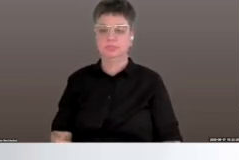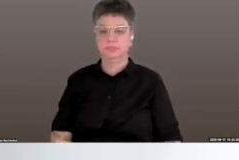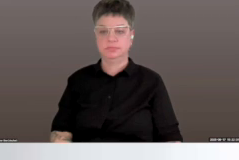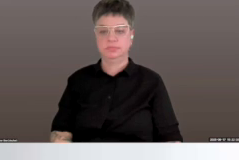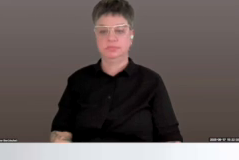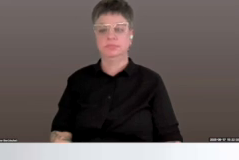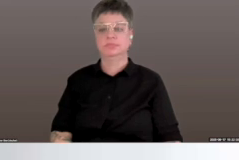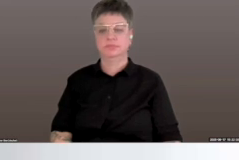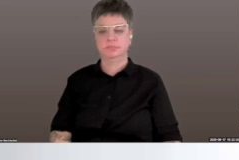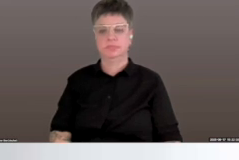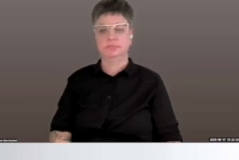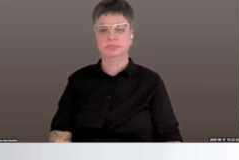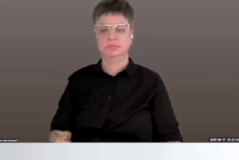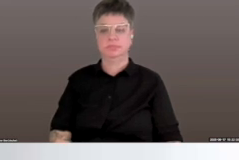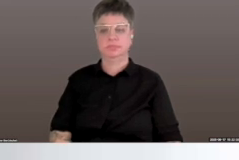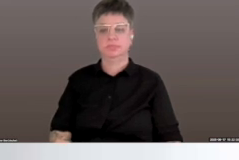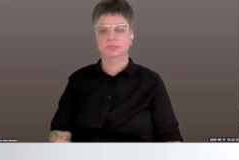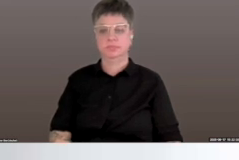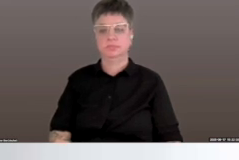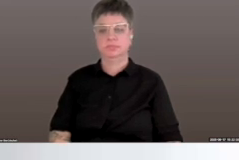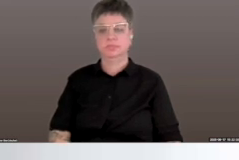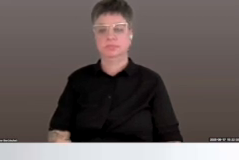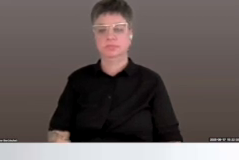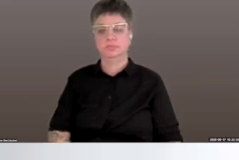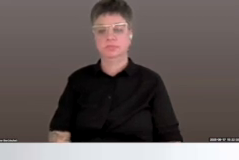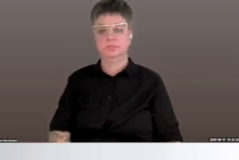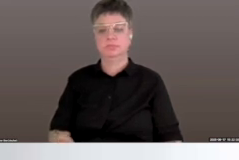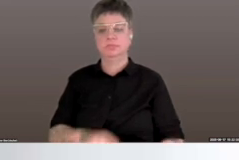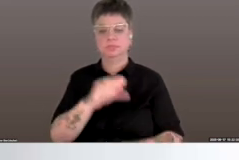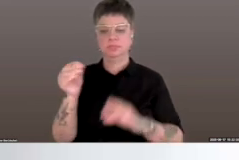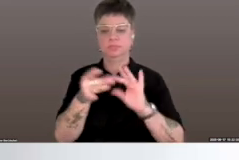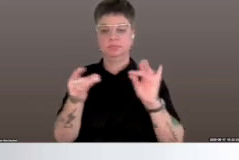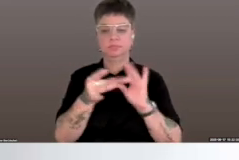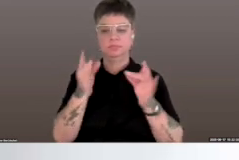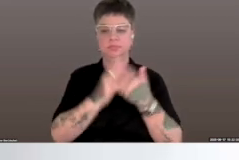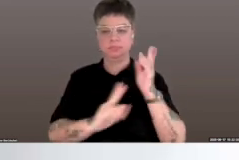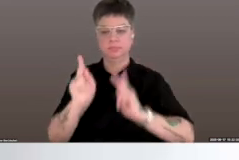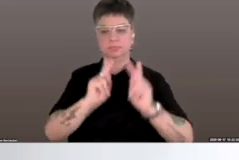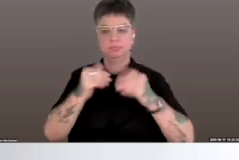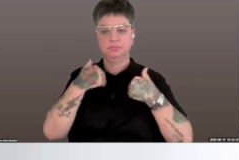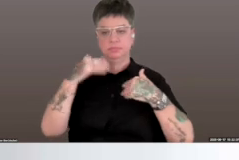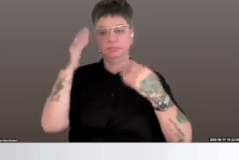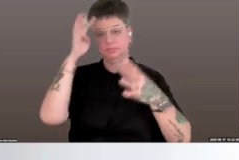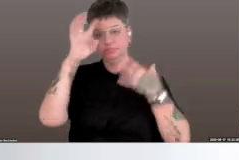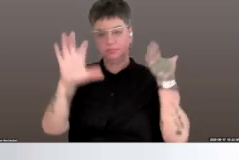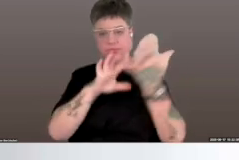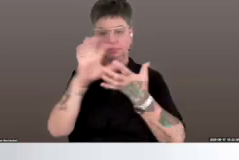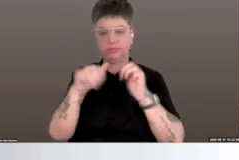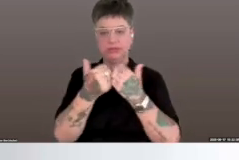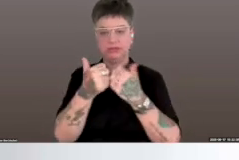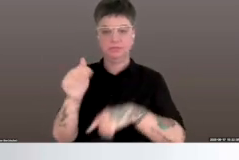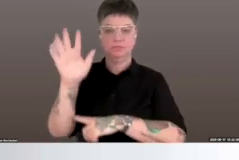Thanks, Inder. And I did want to also just, based on the comment we received where folks were having some confusion about how to raise their hands, we're about to go